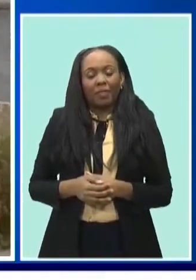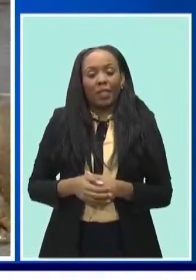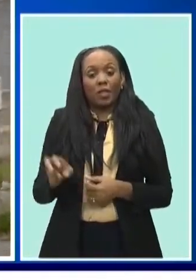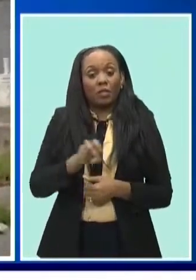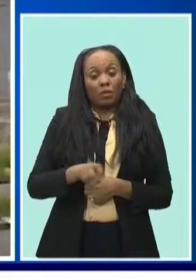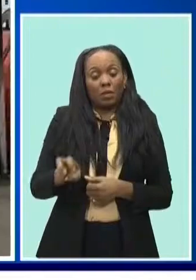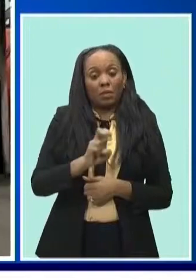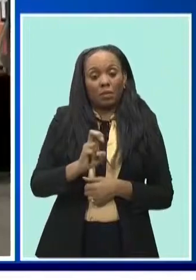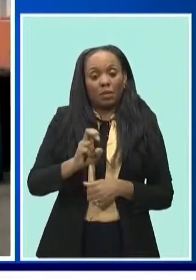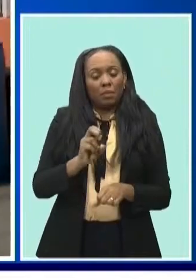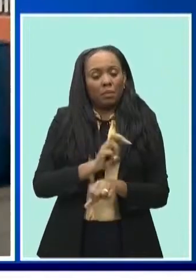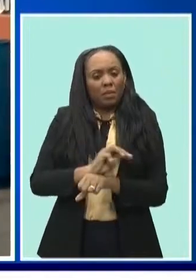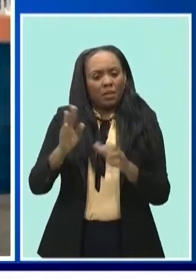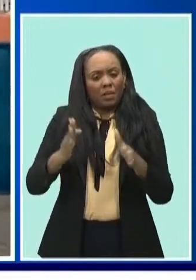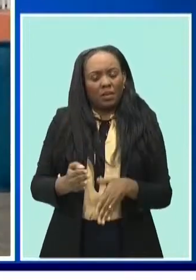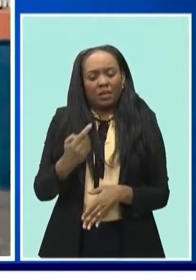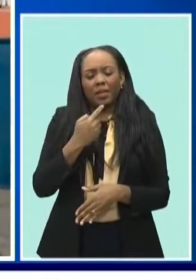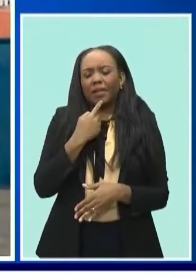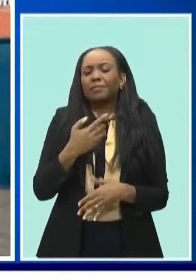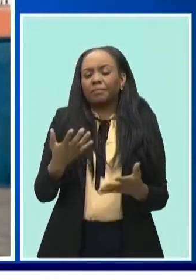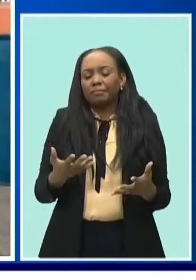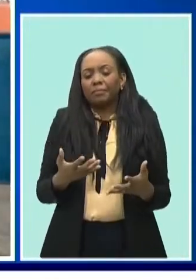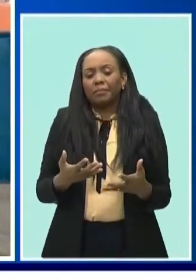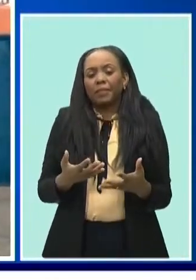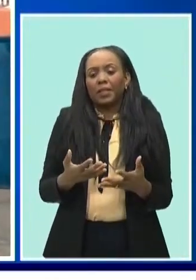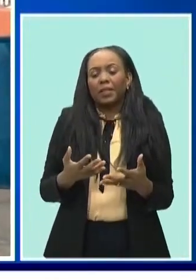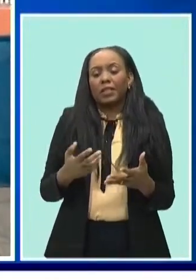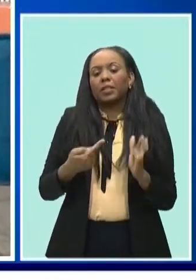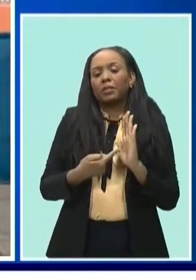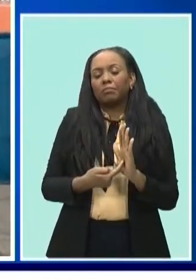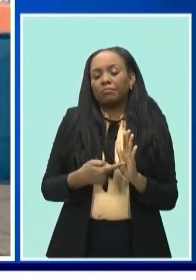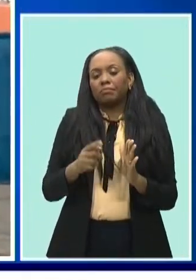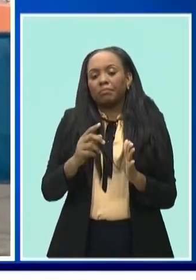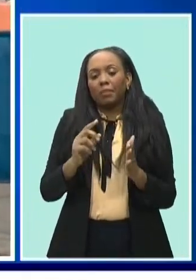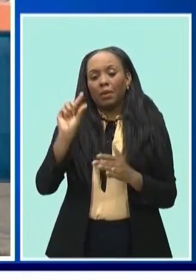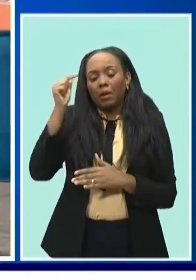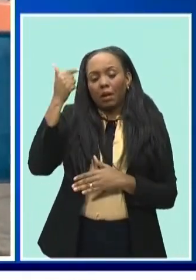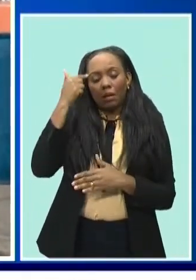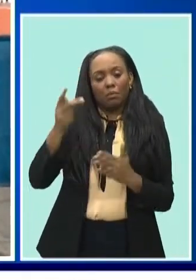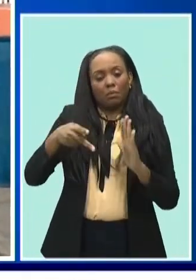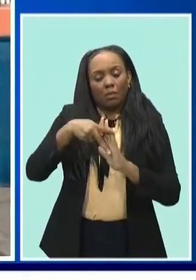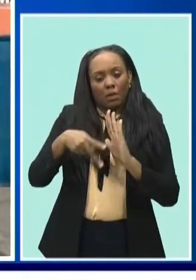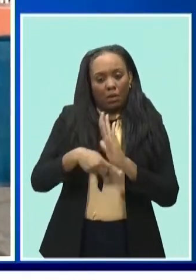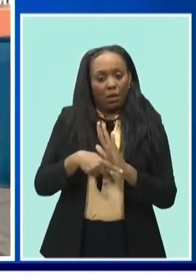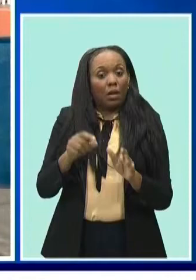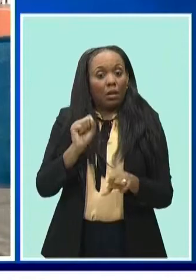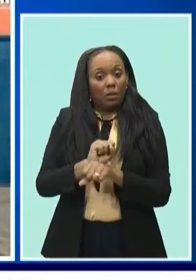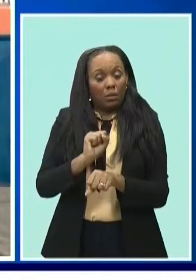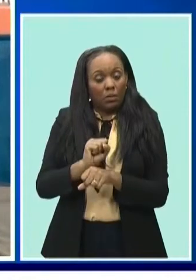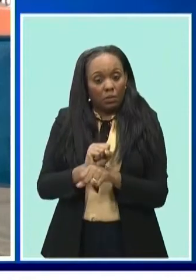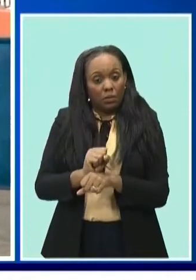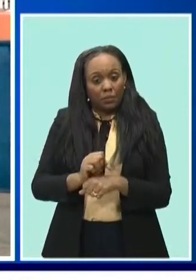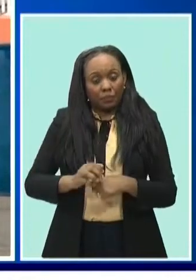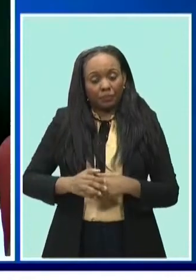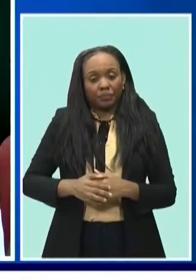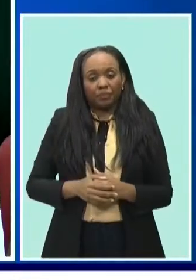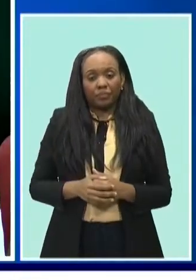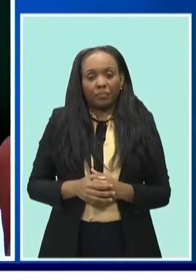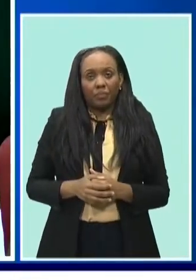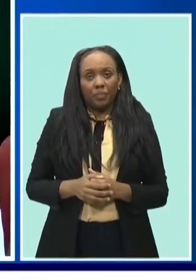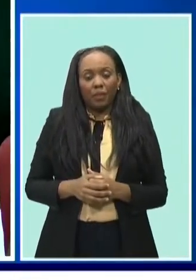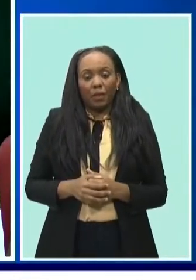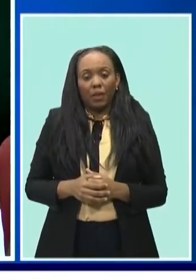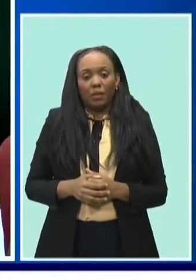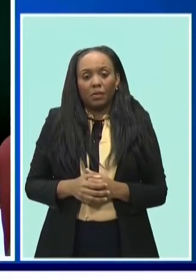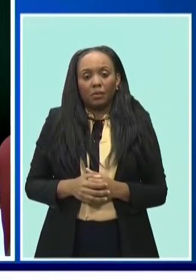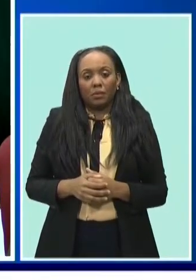Dr. William Duguid says what is happening shows that government's reenfranchisement policy is working. They're leveraging the access to the